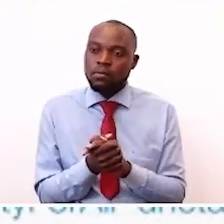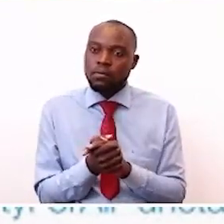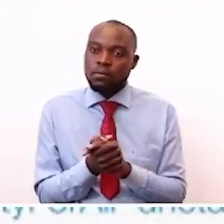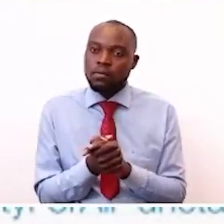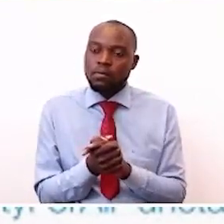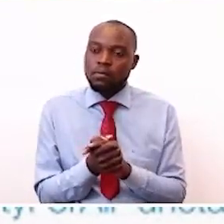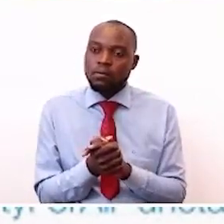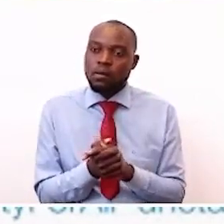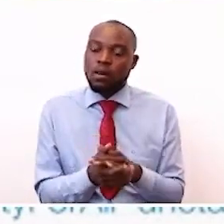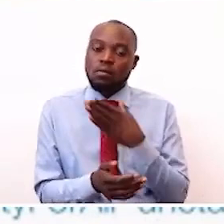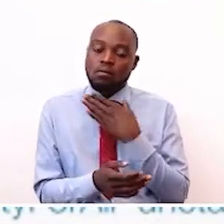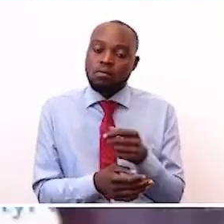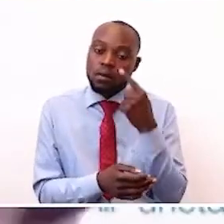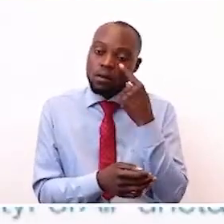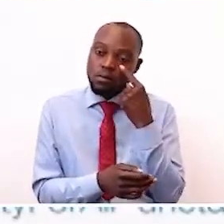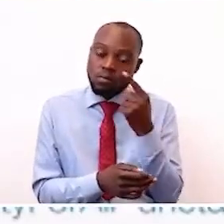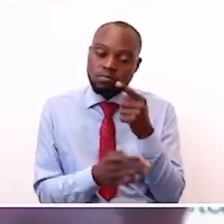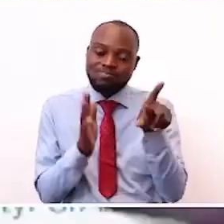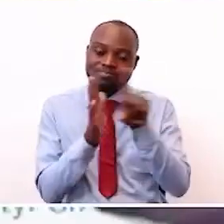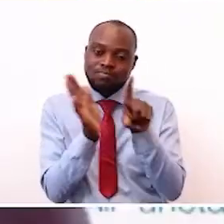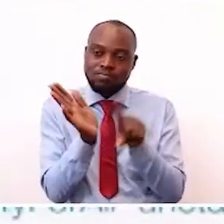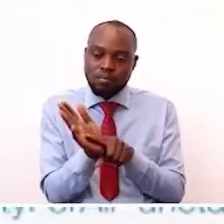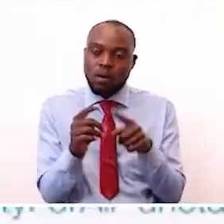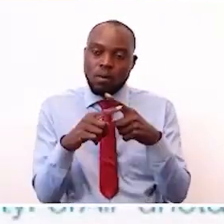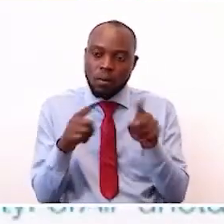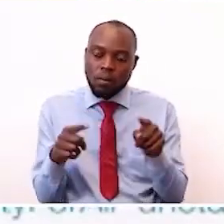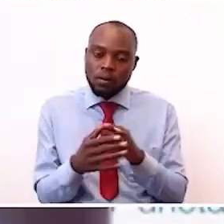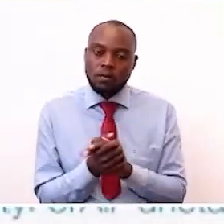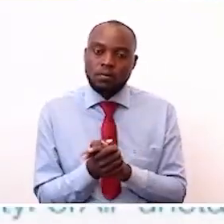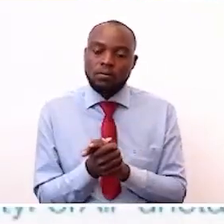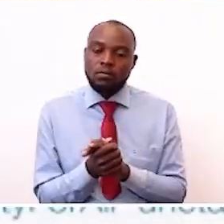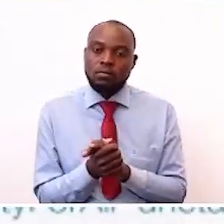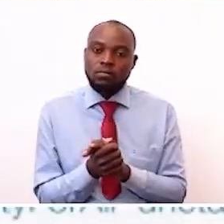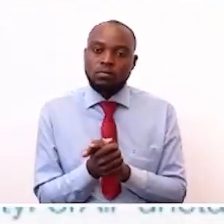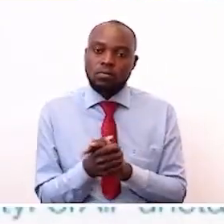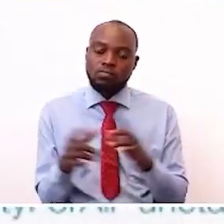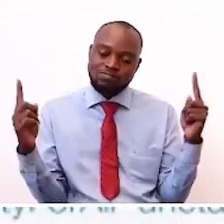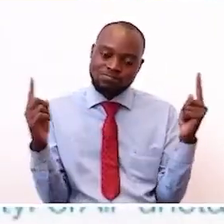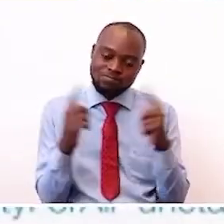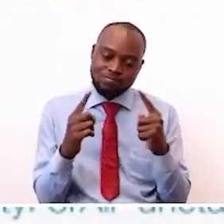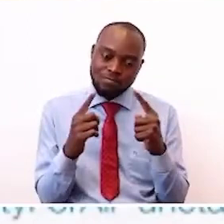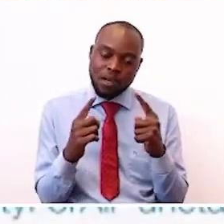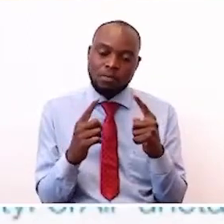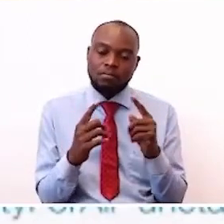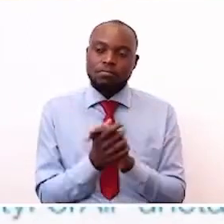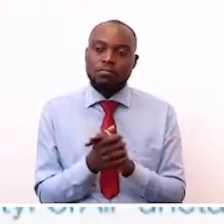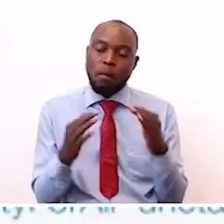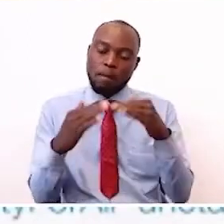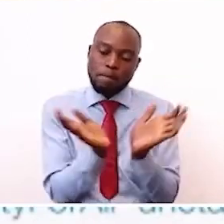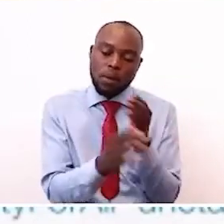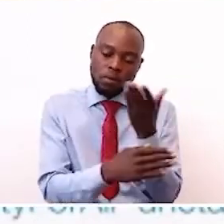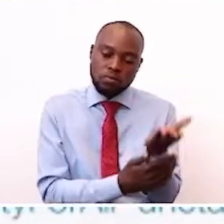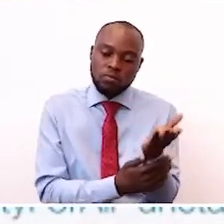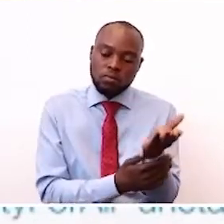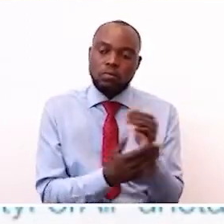to consider the policy or the meso approach of these institutions. And I think to the point